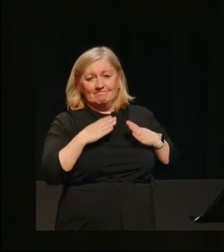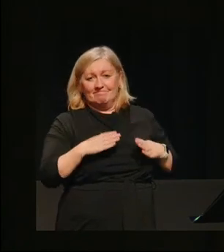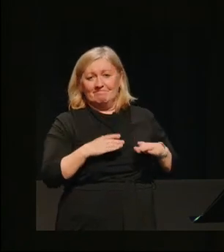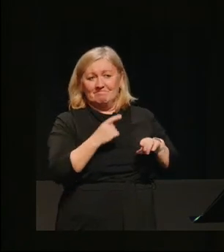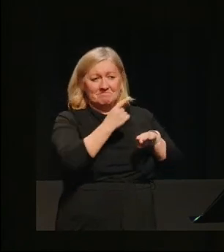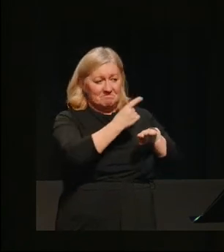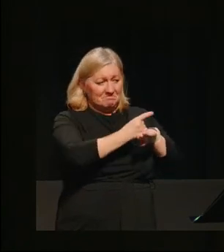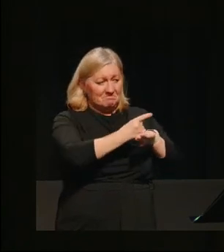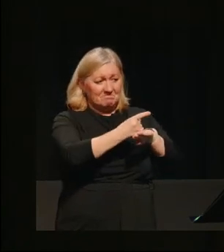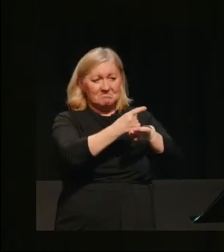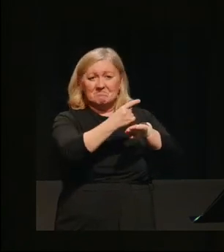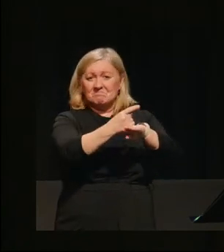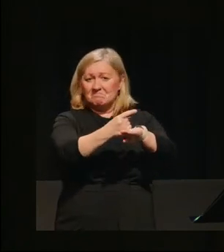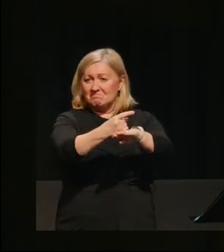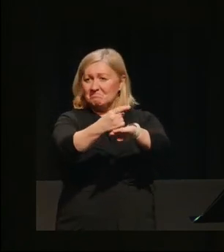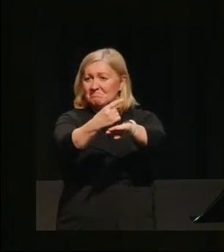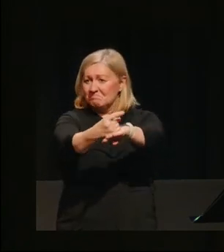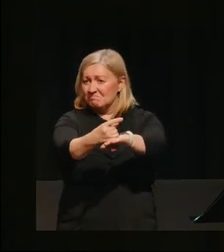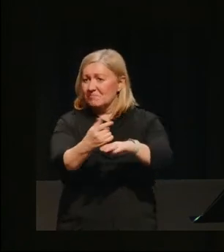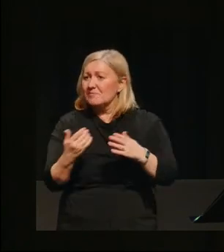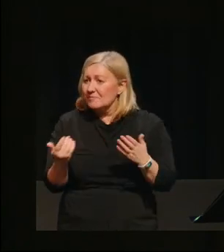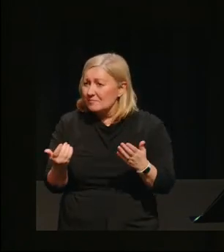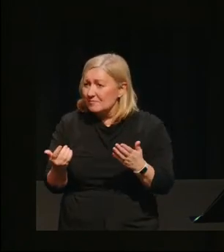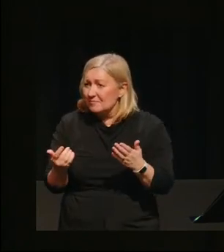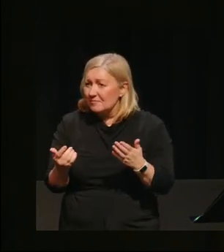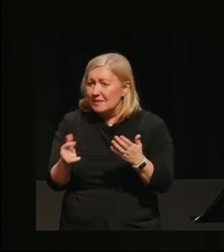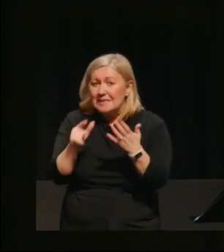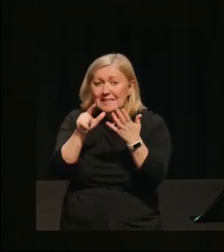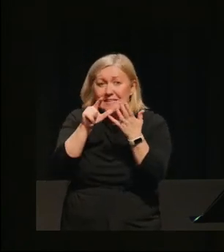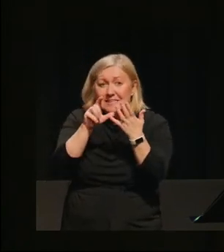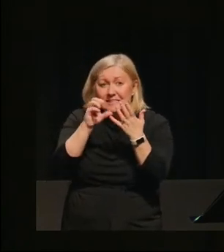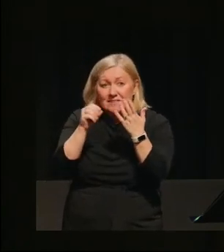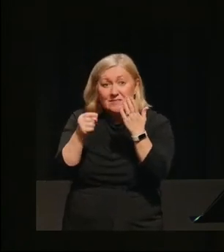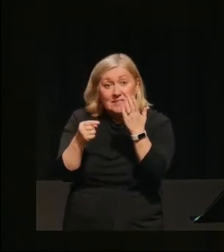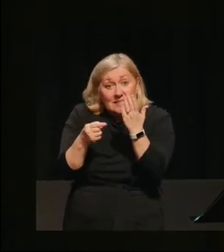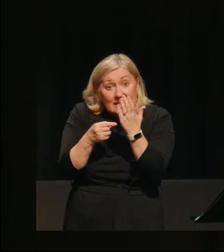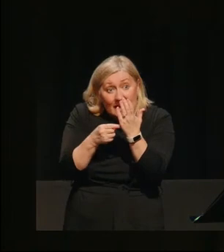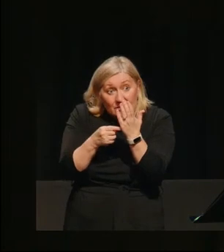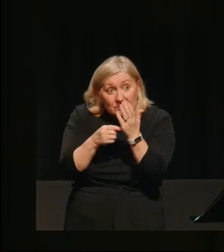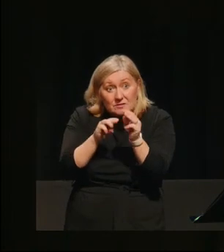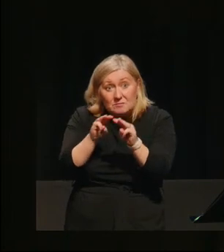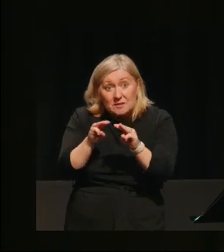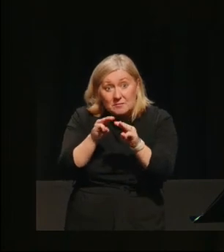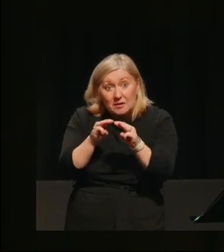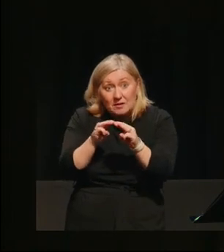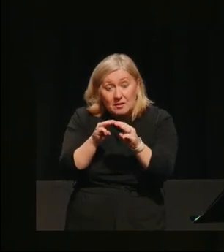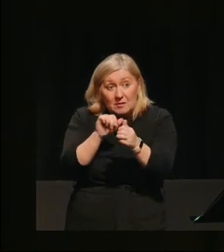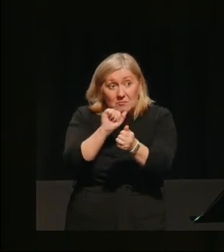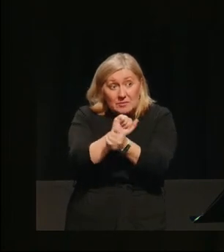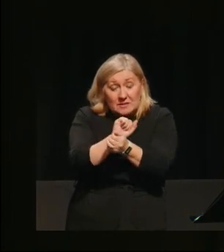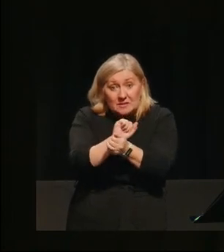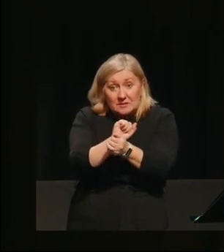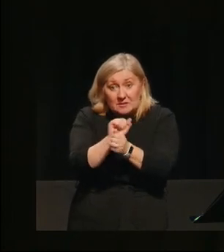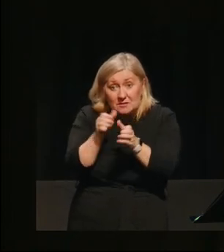70,000 prisoners of Bergen-Belsen are buried there in mass